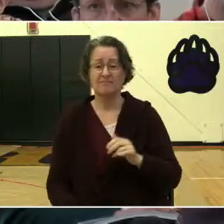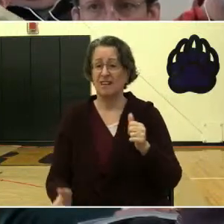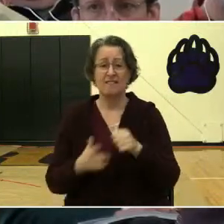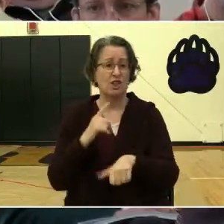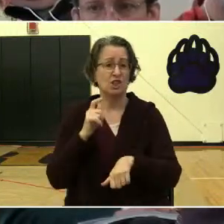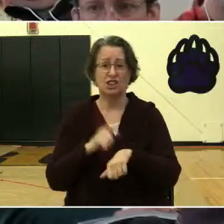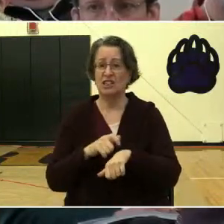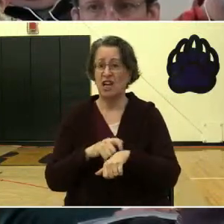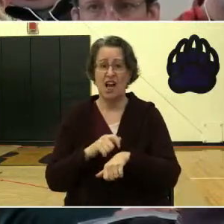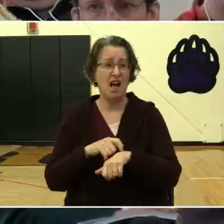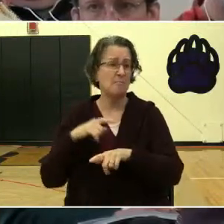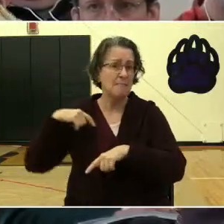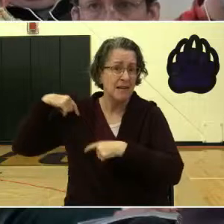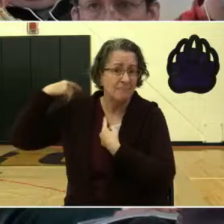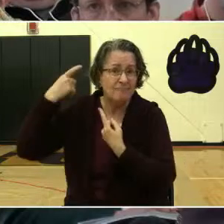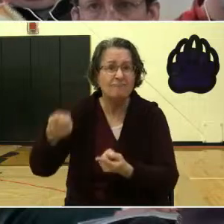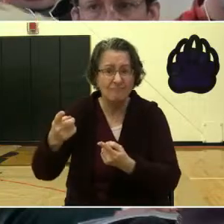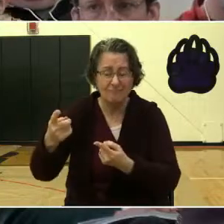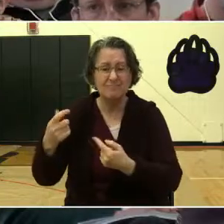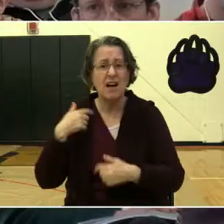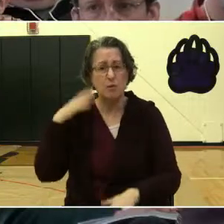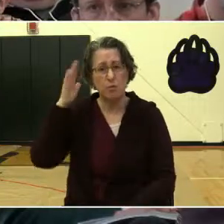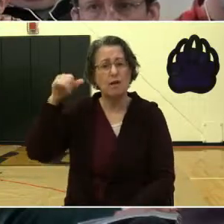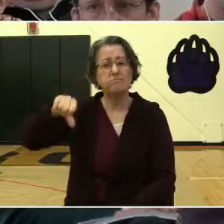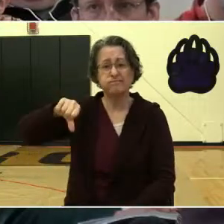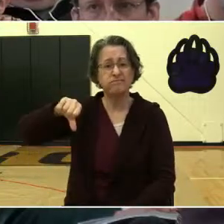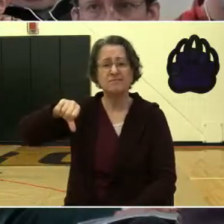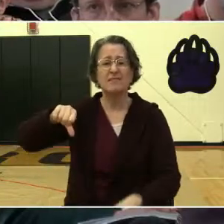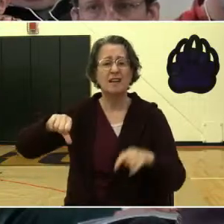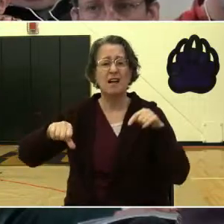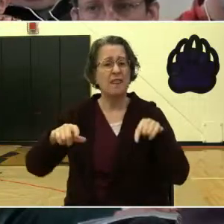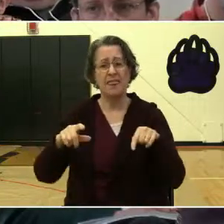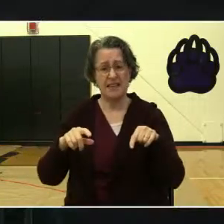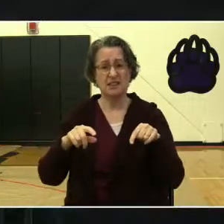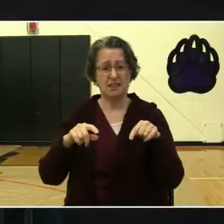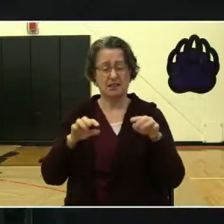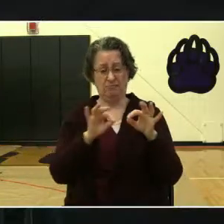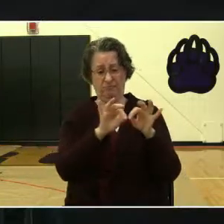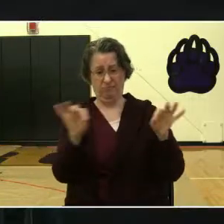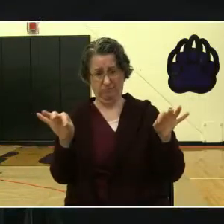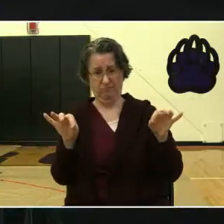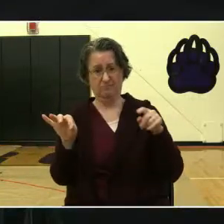against a budget um because I think this is wrong thank